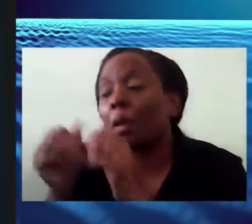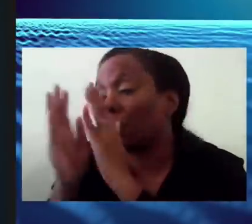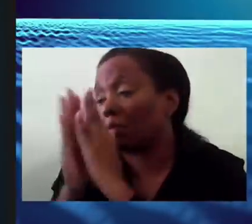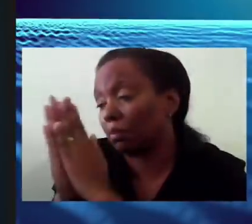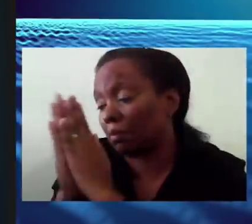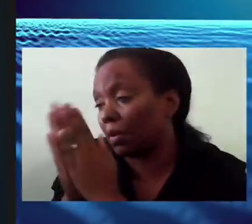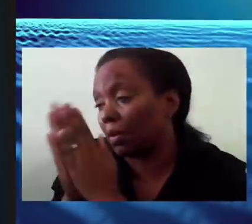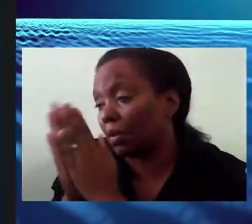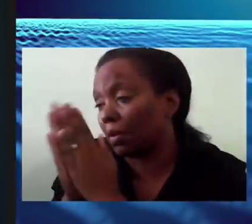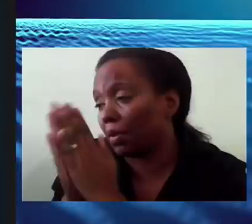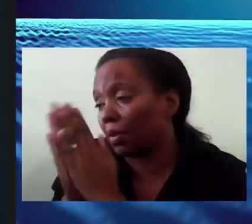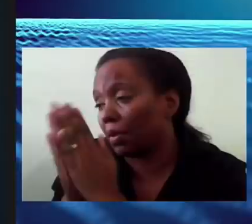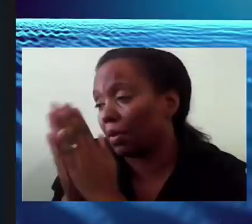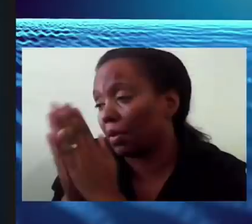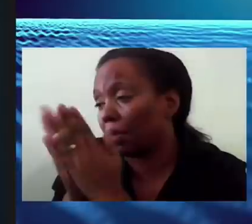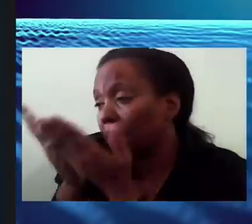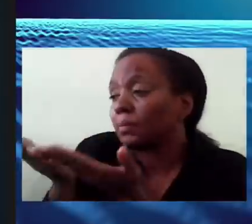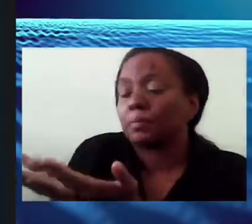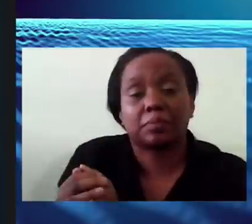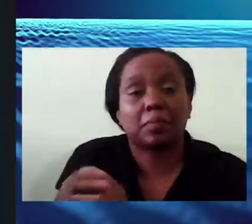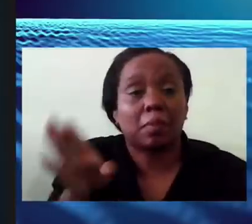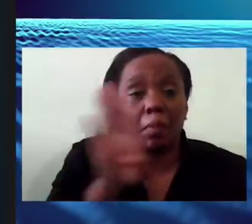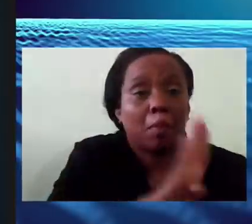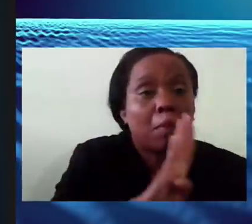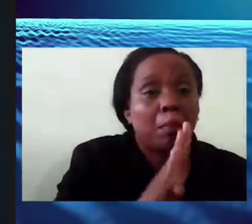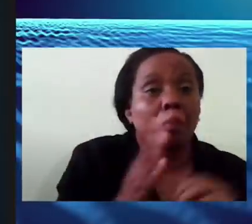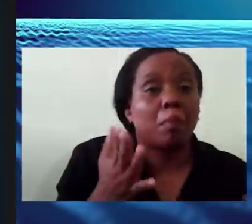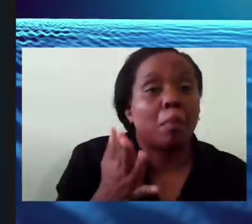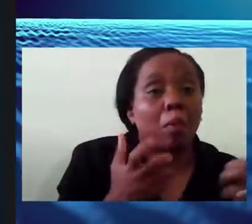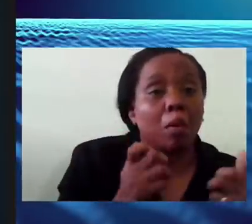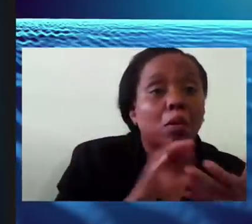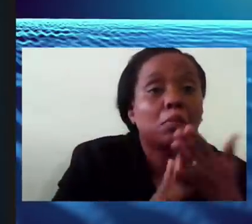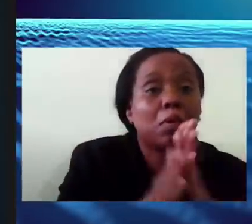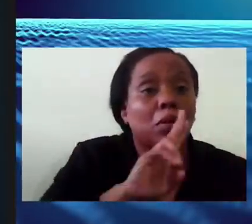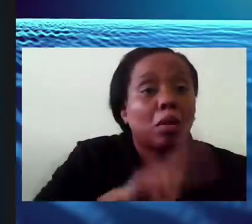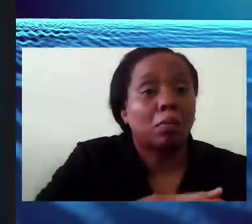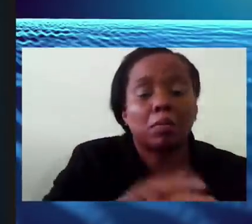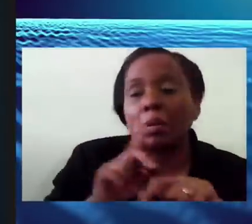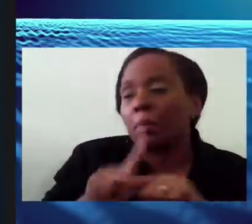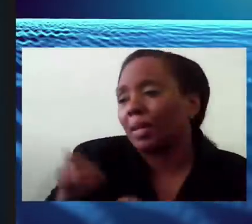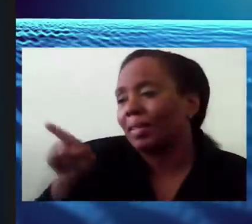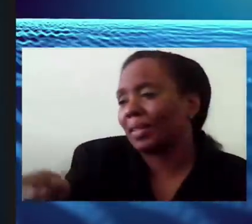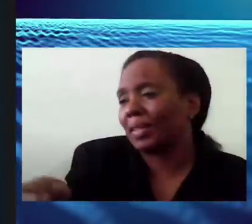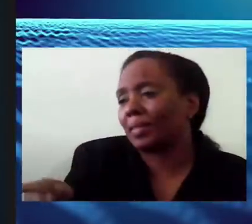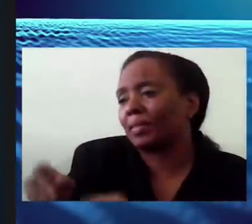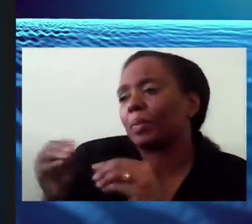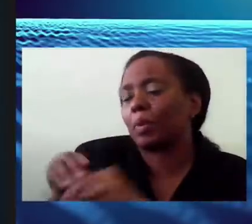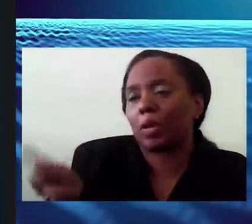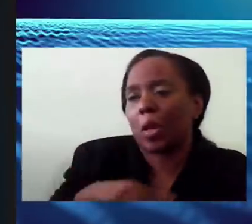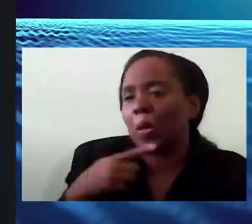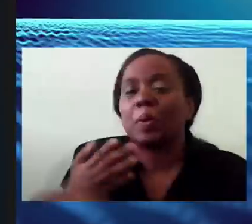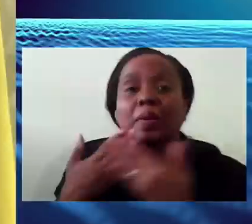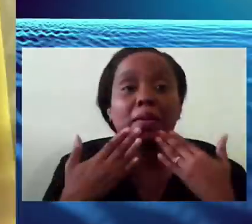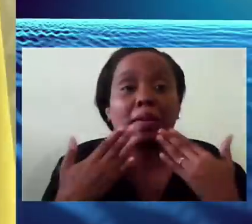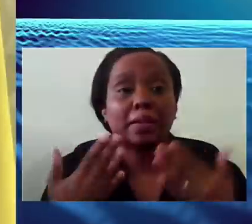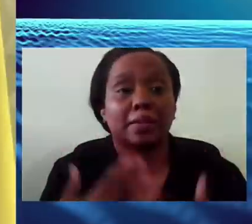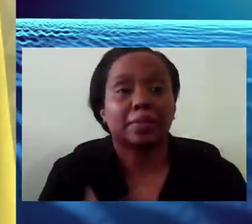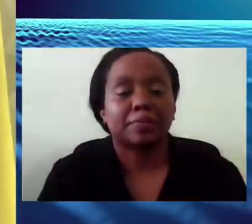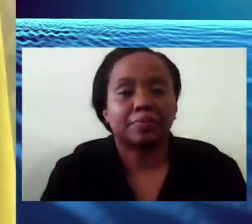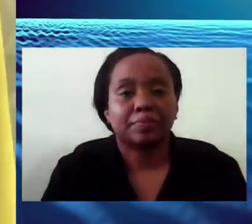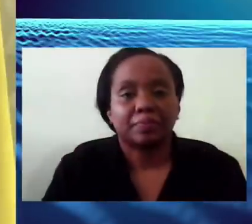we try to get our lives back together, understanding it will take a lot longer for them to do the same. Thank you, DC.